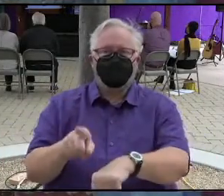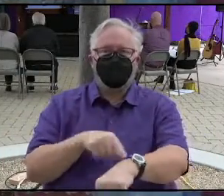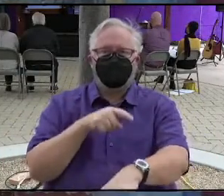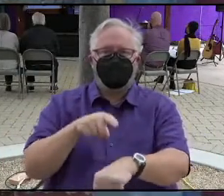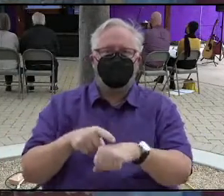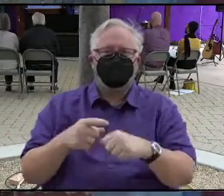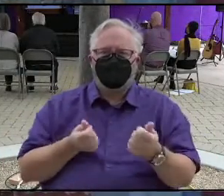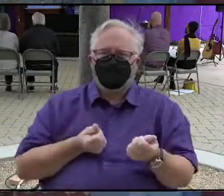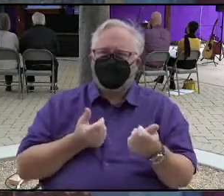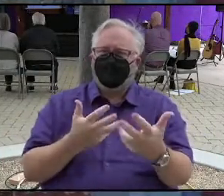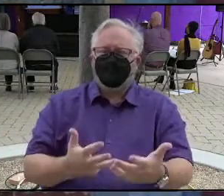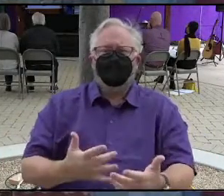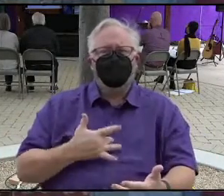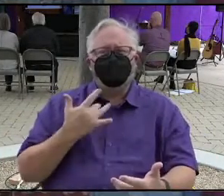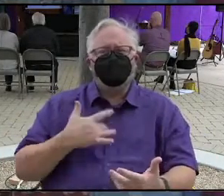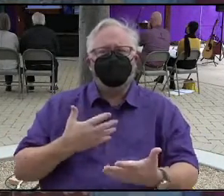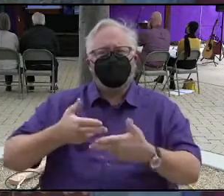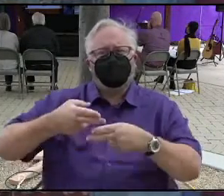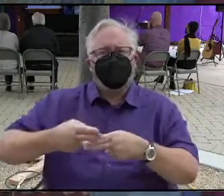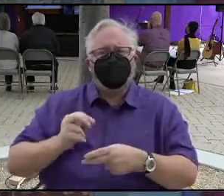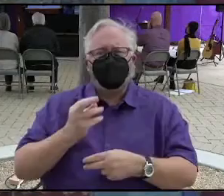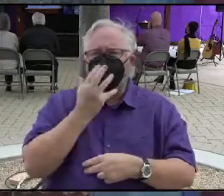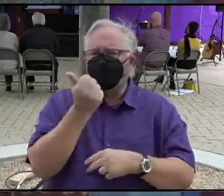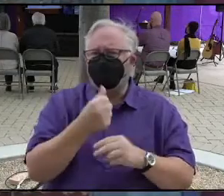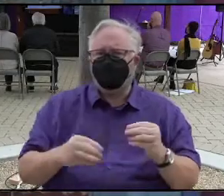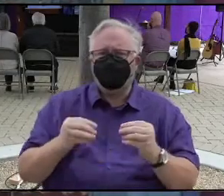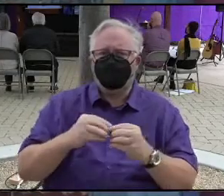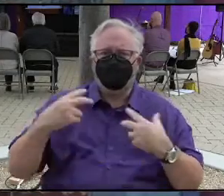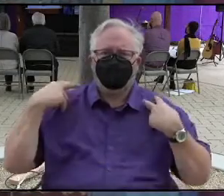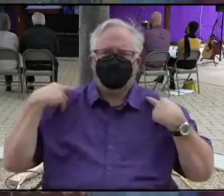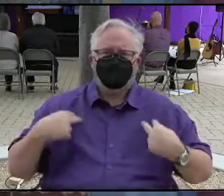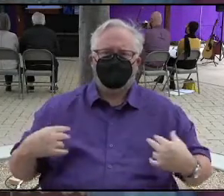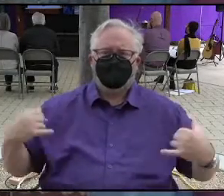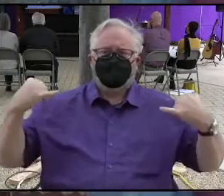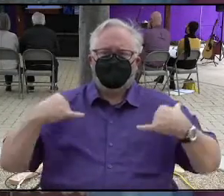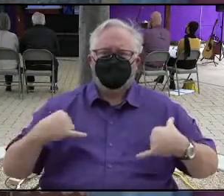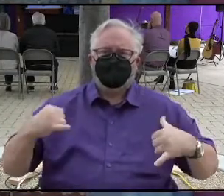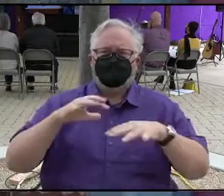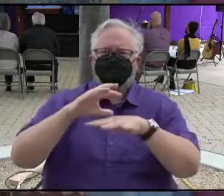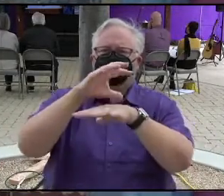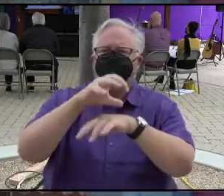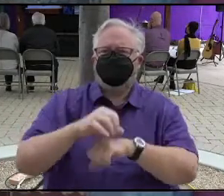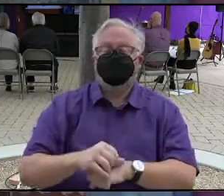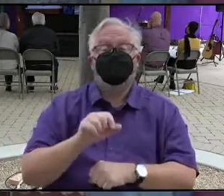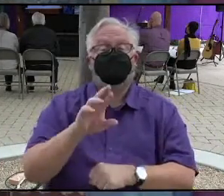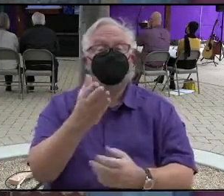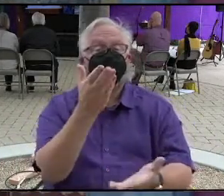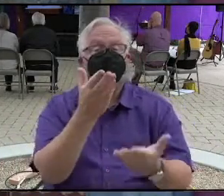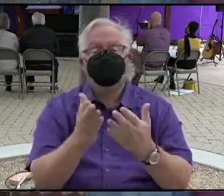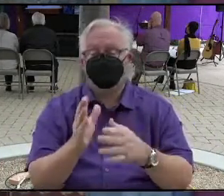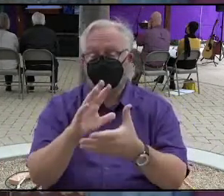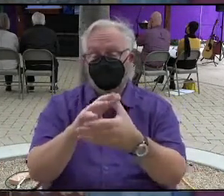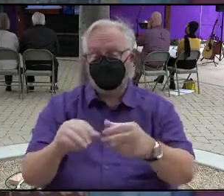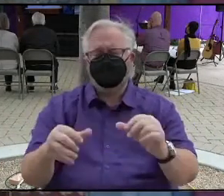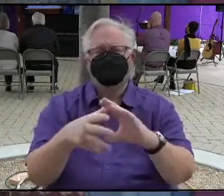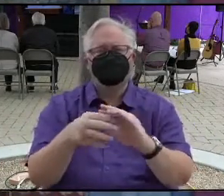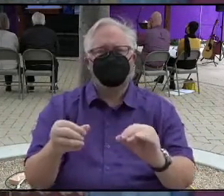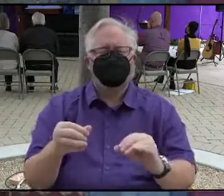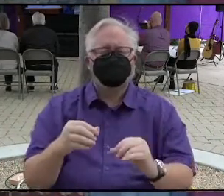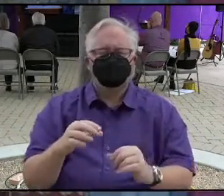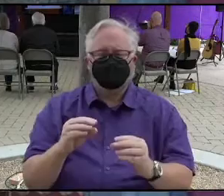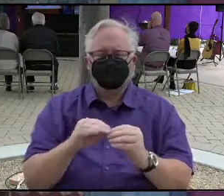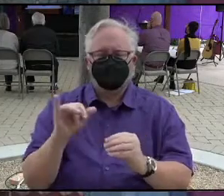we hardly feel its weight or warmth on our shoulders anymore. Or maybe our stories are the